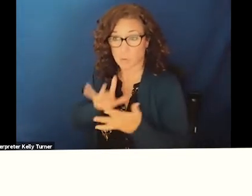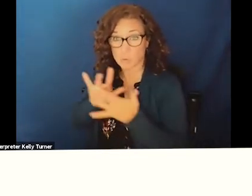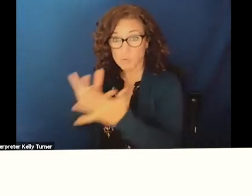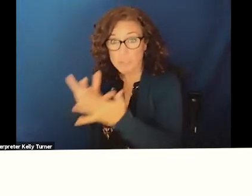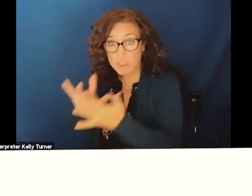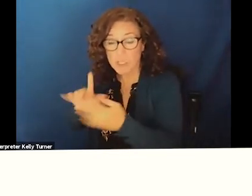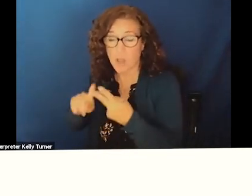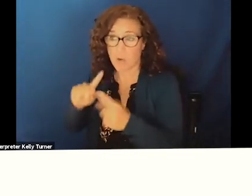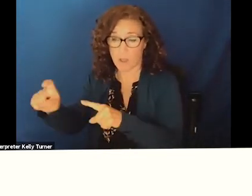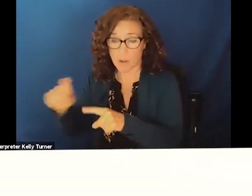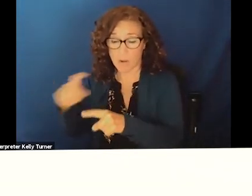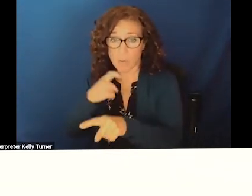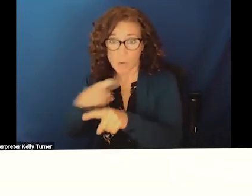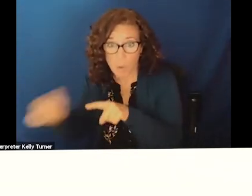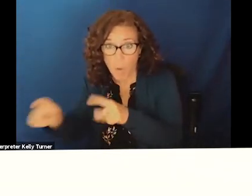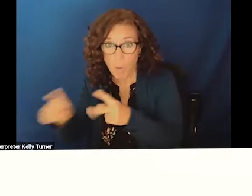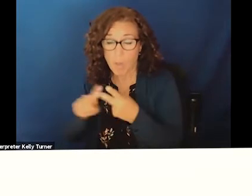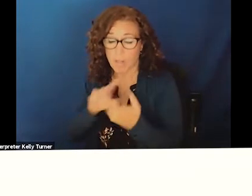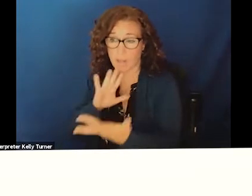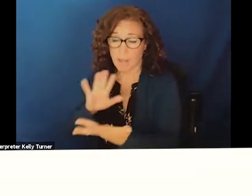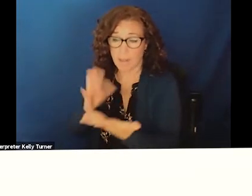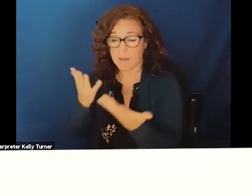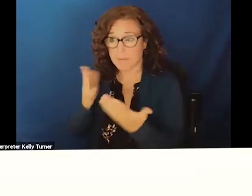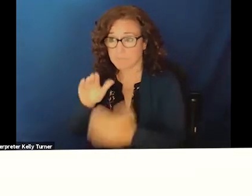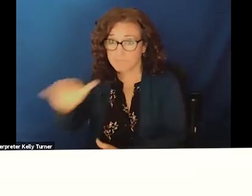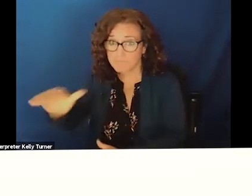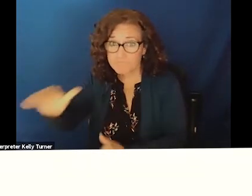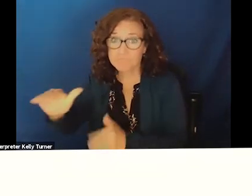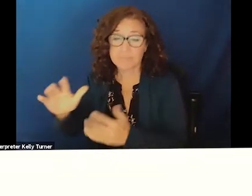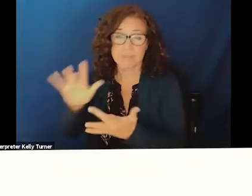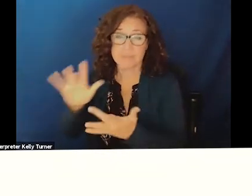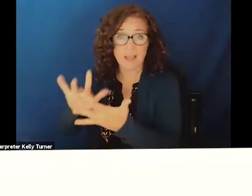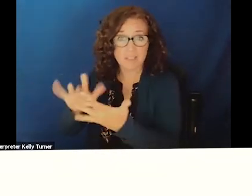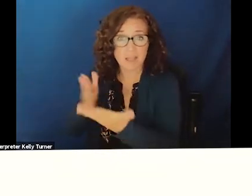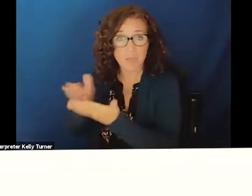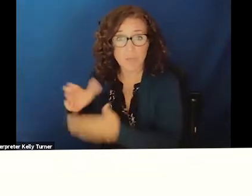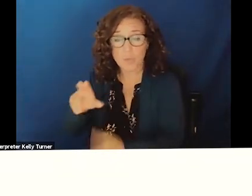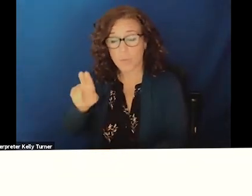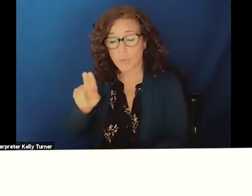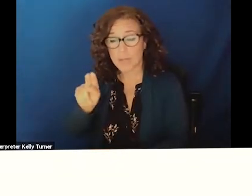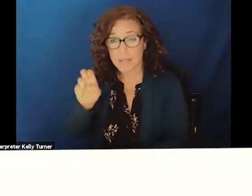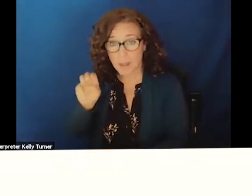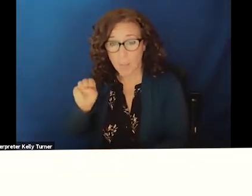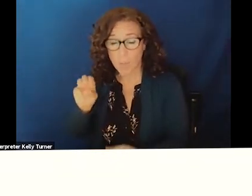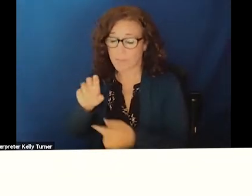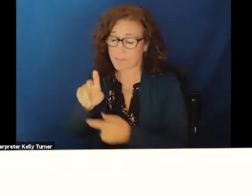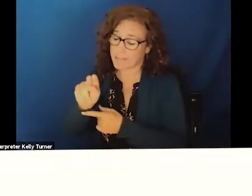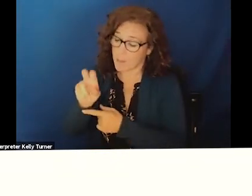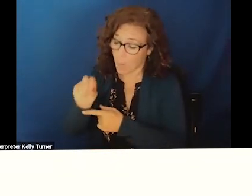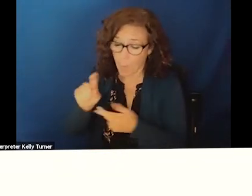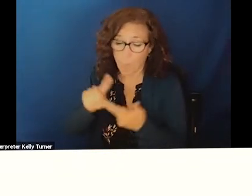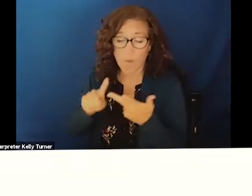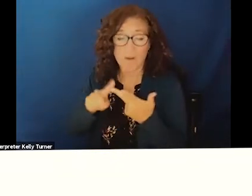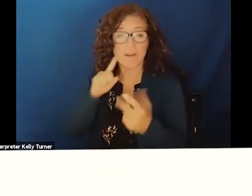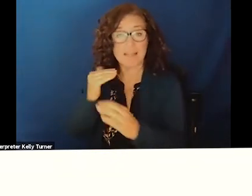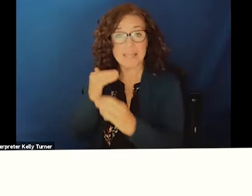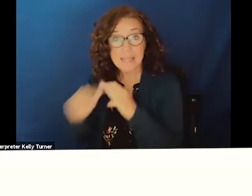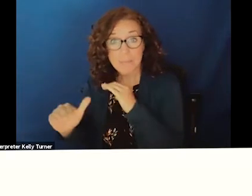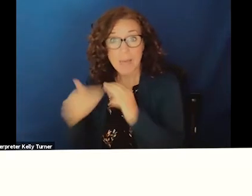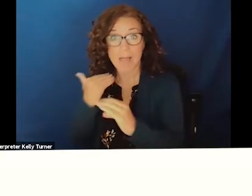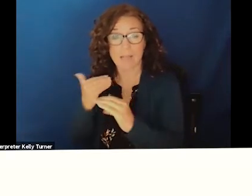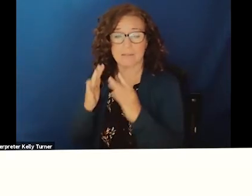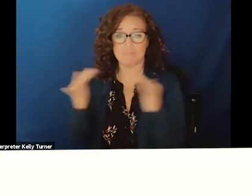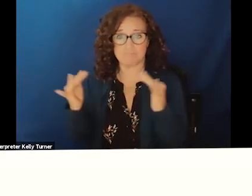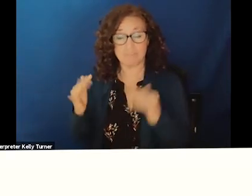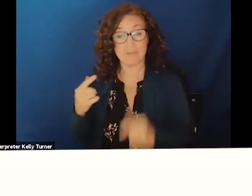contact students and families through NEO and send emails. And we asked our teachers to do that,